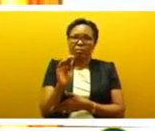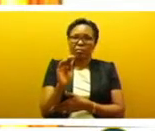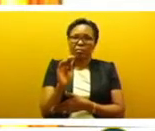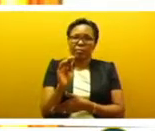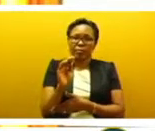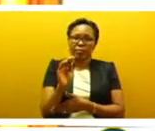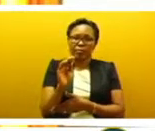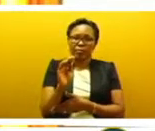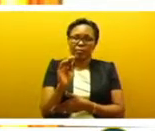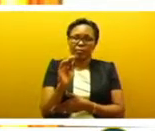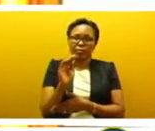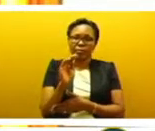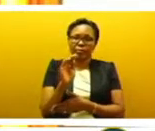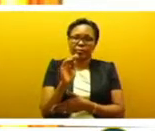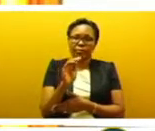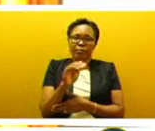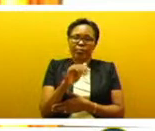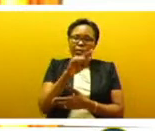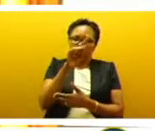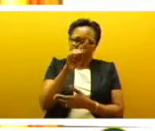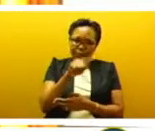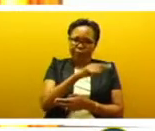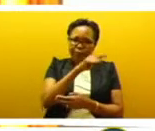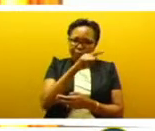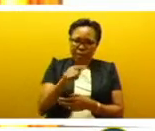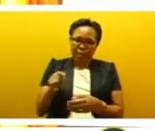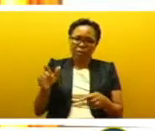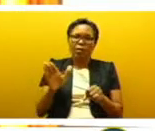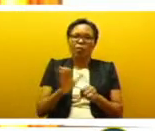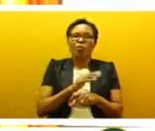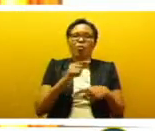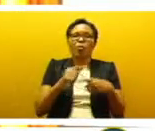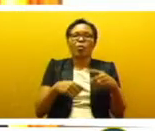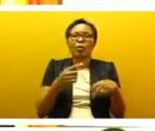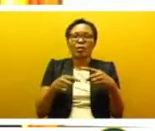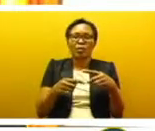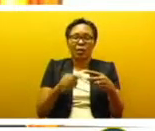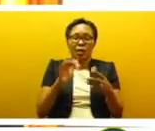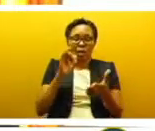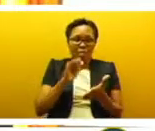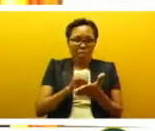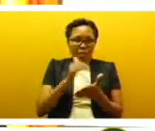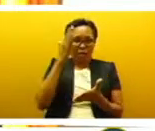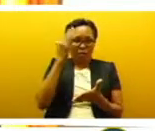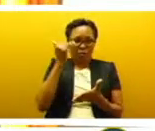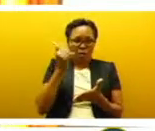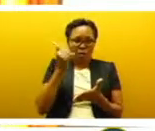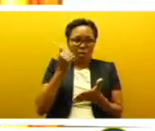to invalidate the entire process. And that is why in answering